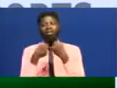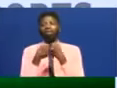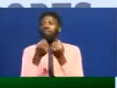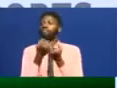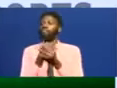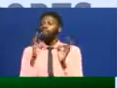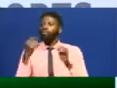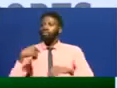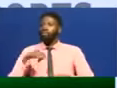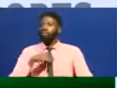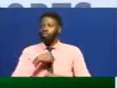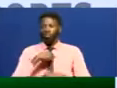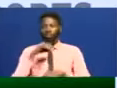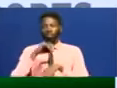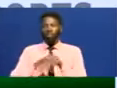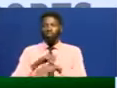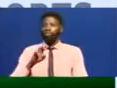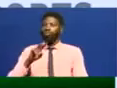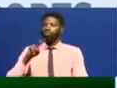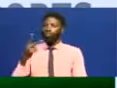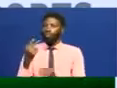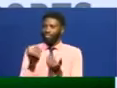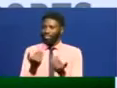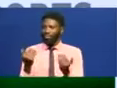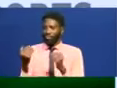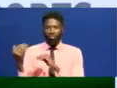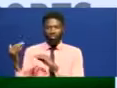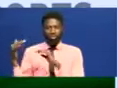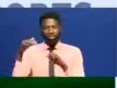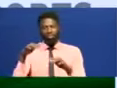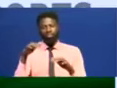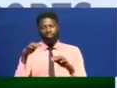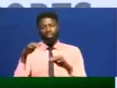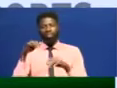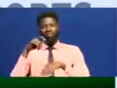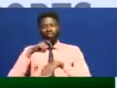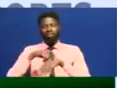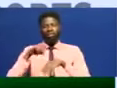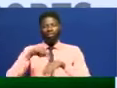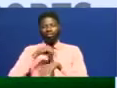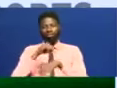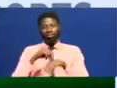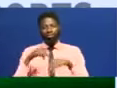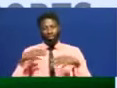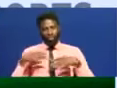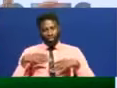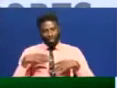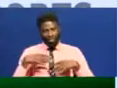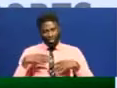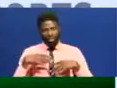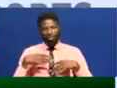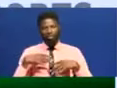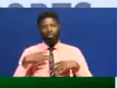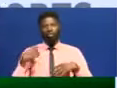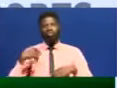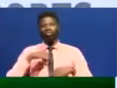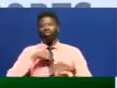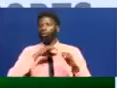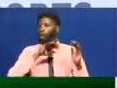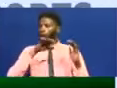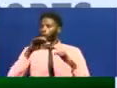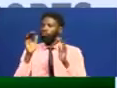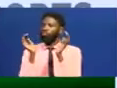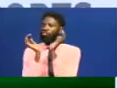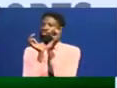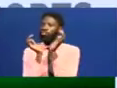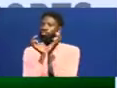we mobilized 2,000 kids who are here for the National Holiday Talent Camp. We took them to the stadium, to fill